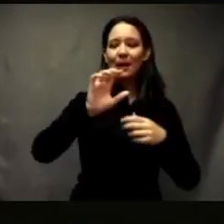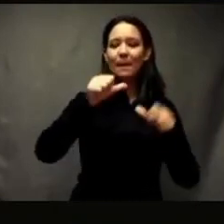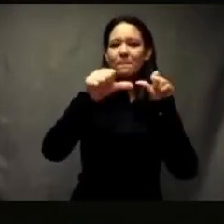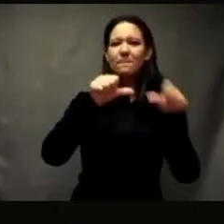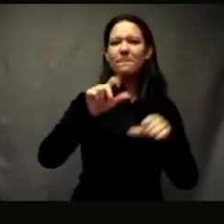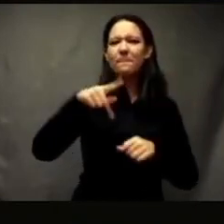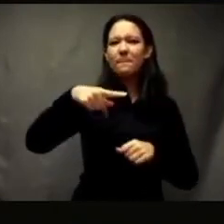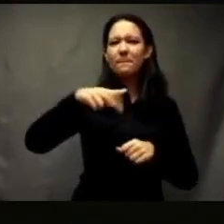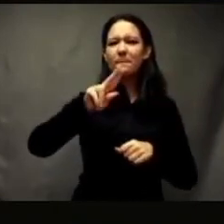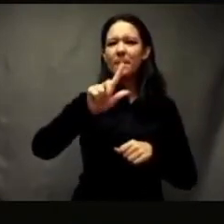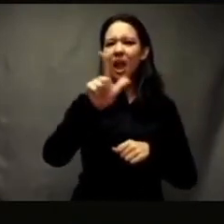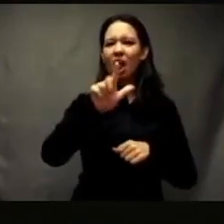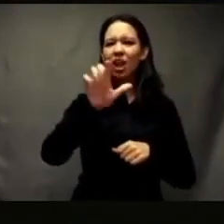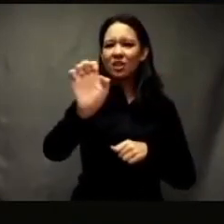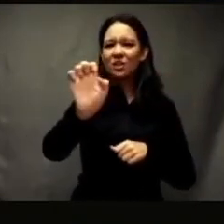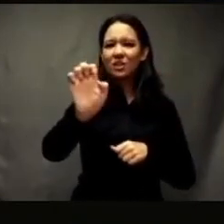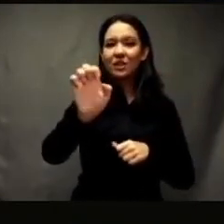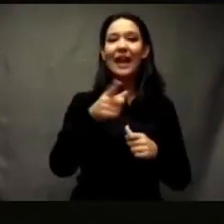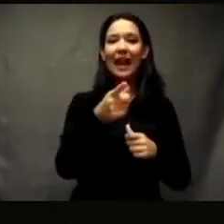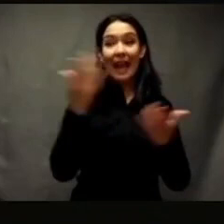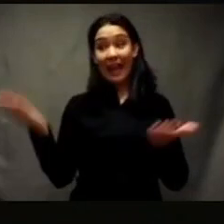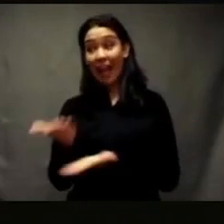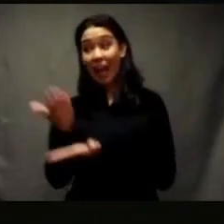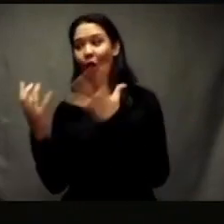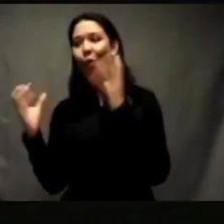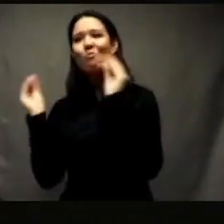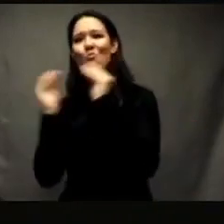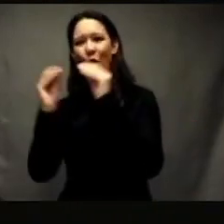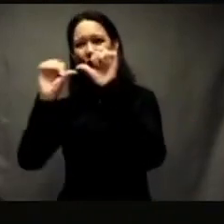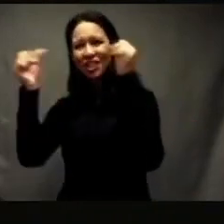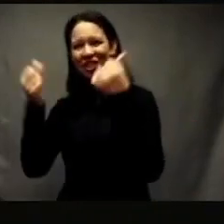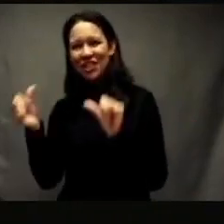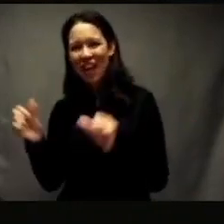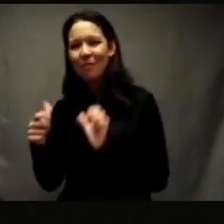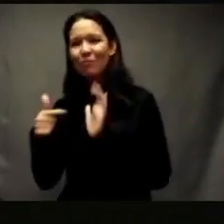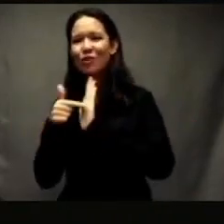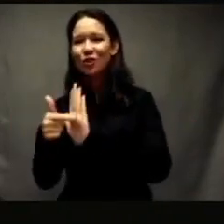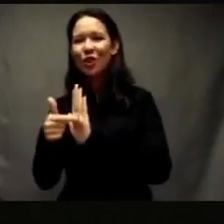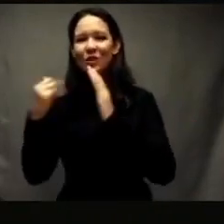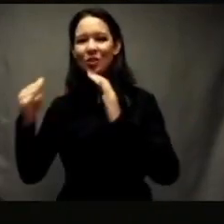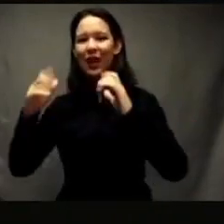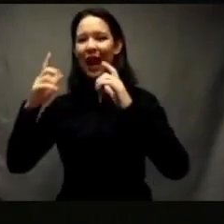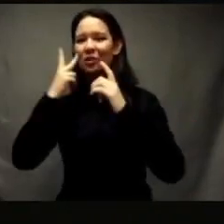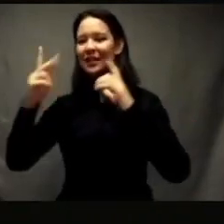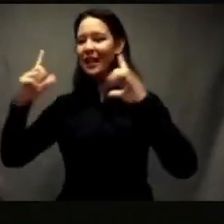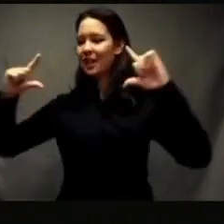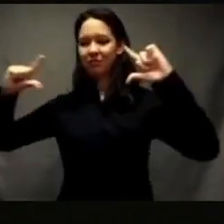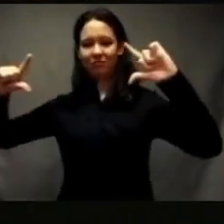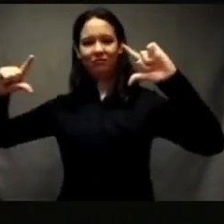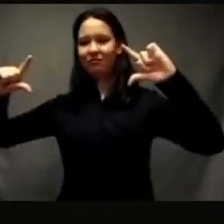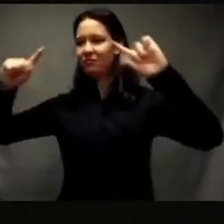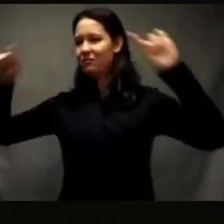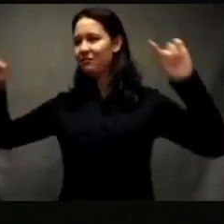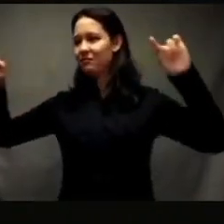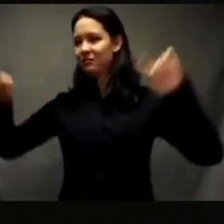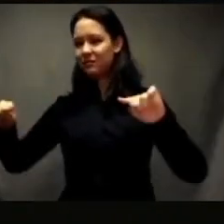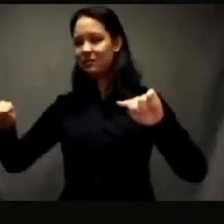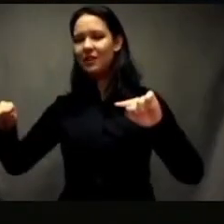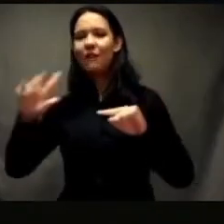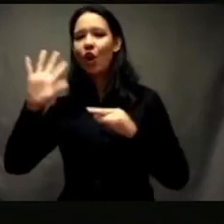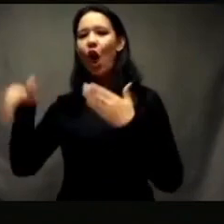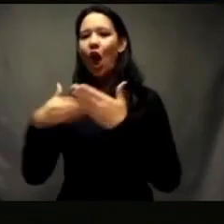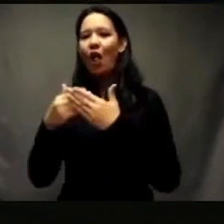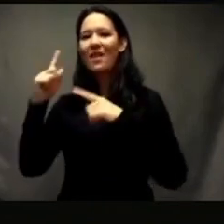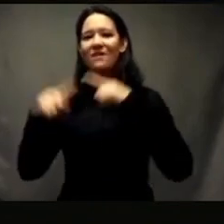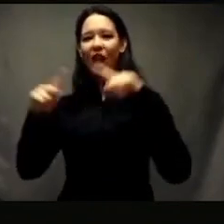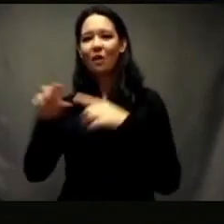more shapes to indicate that. So now you'll see this kind of diamondy rhombus shape for all these variables that go in there.